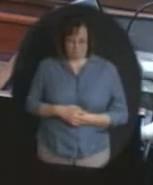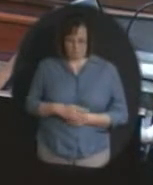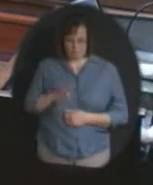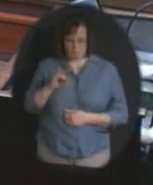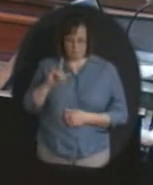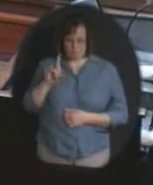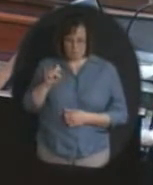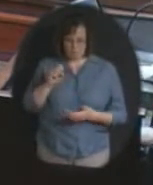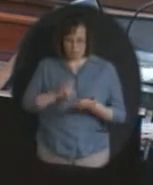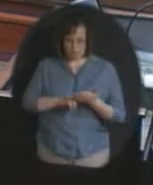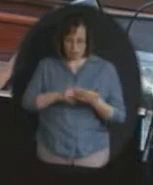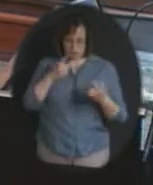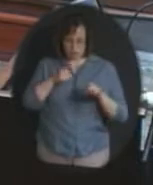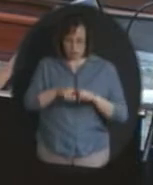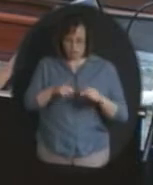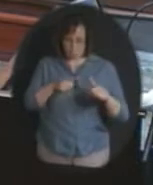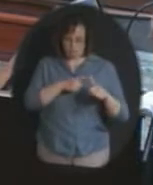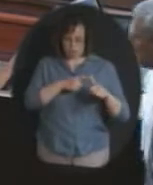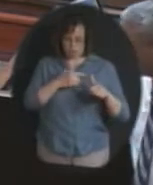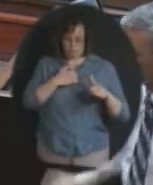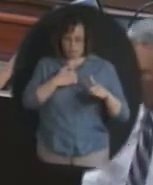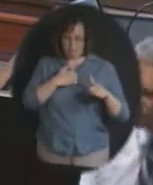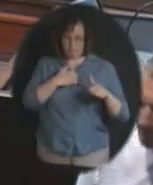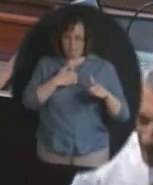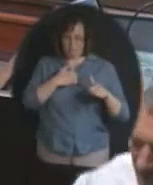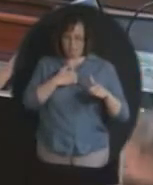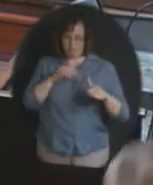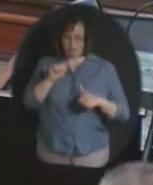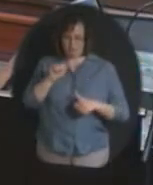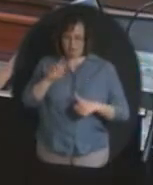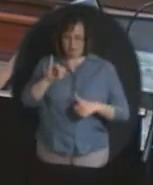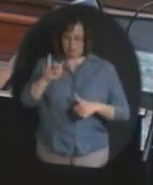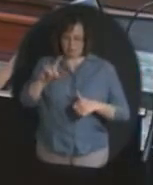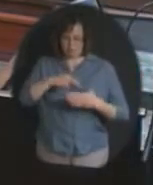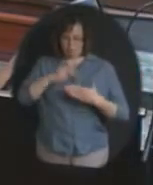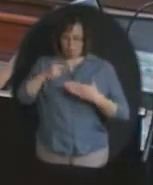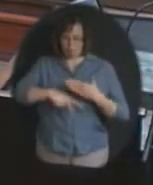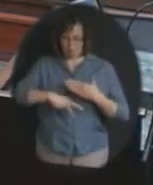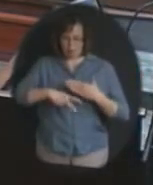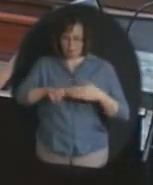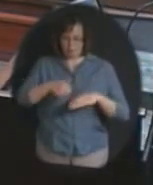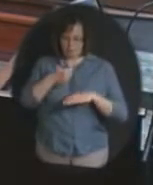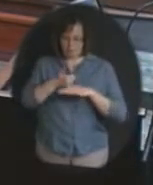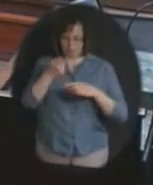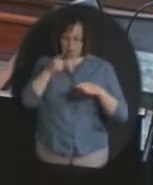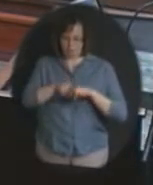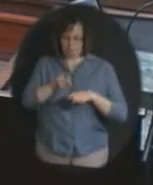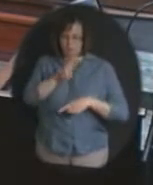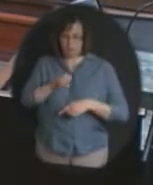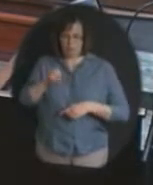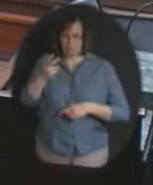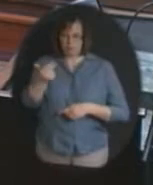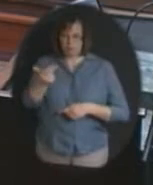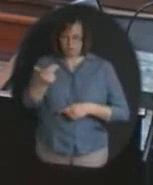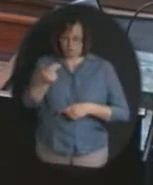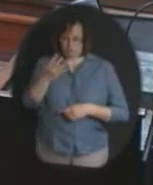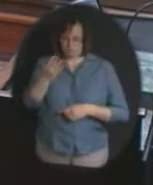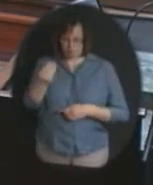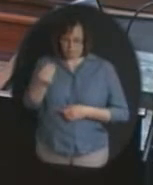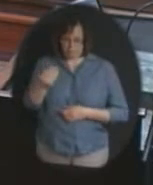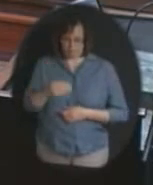contracts, and agreements, the first item we have is the Avid Program, our implementation agreement for